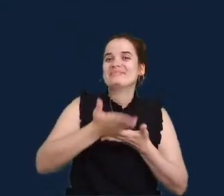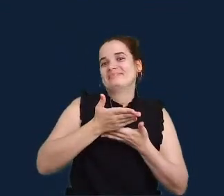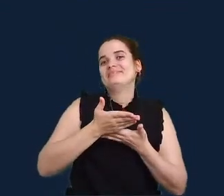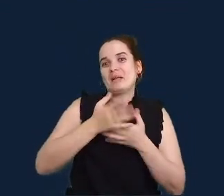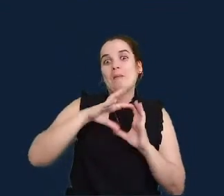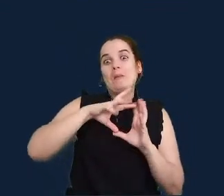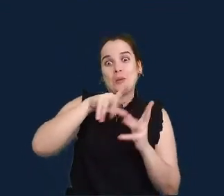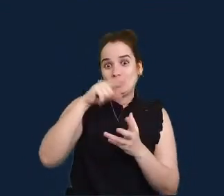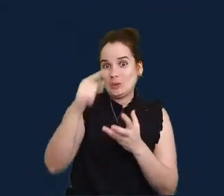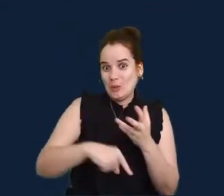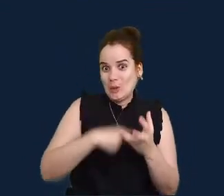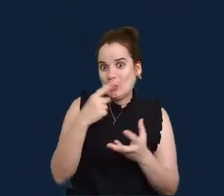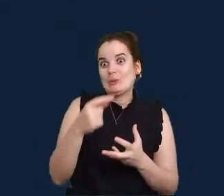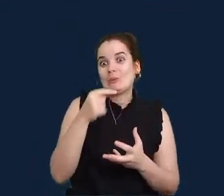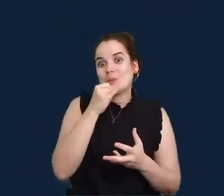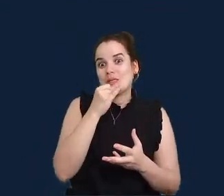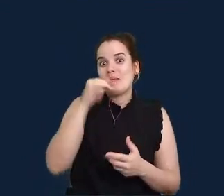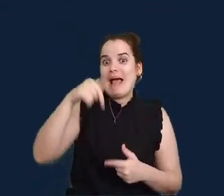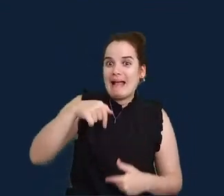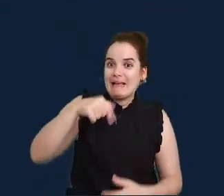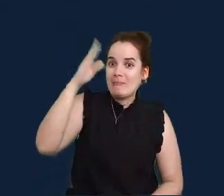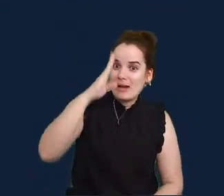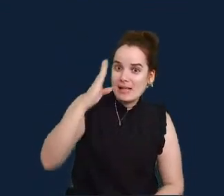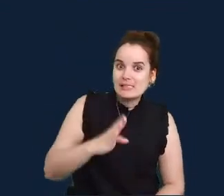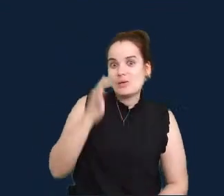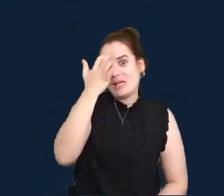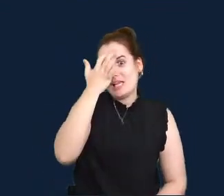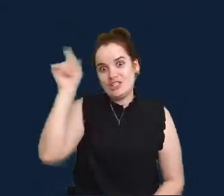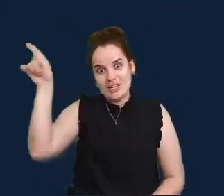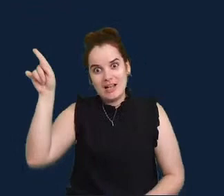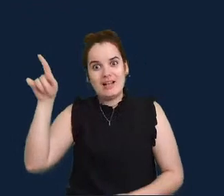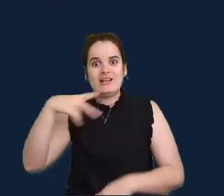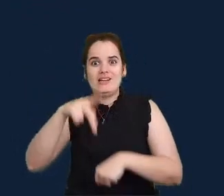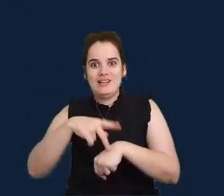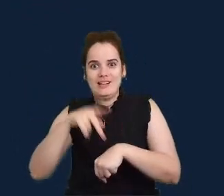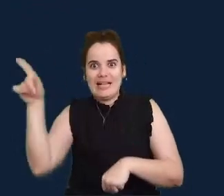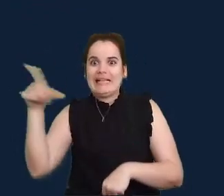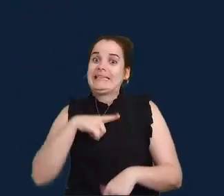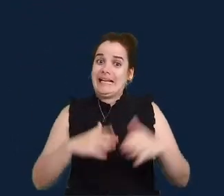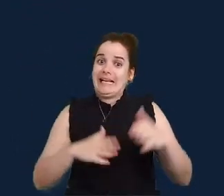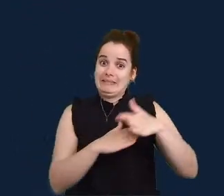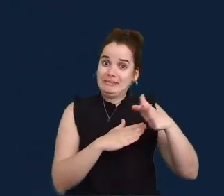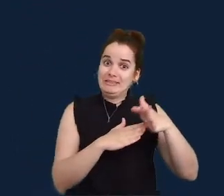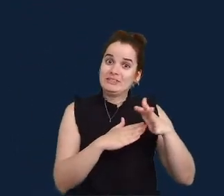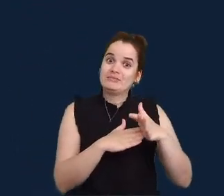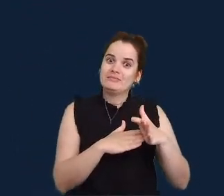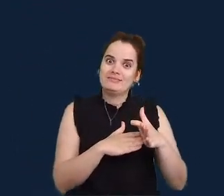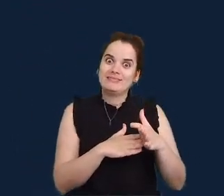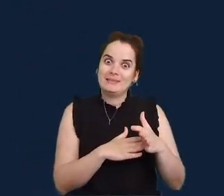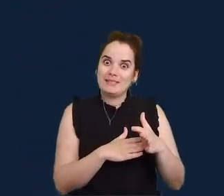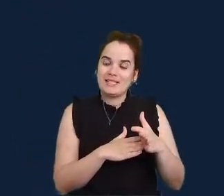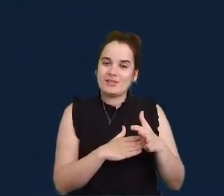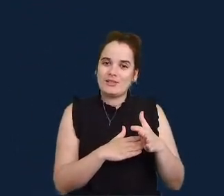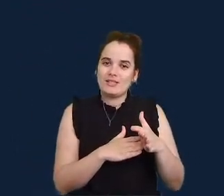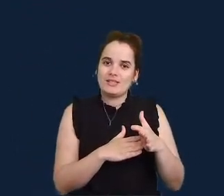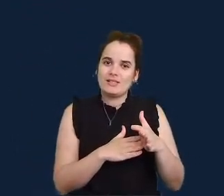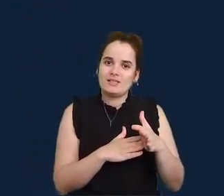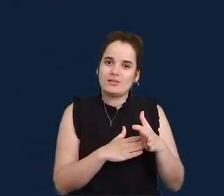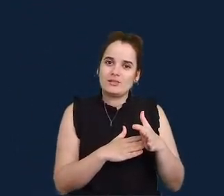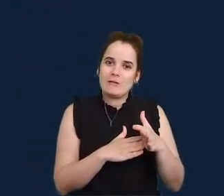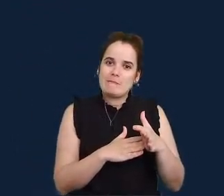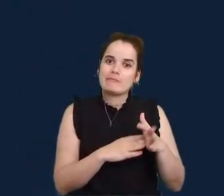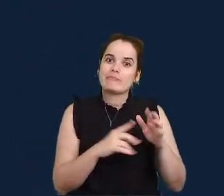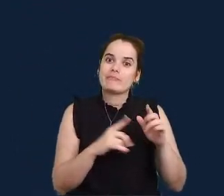not that great infrastructure. So we have our limitations that way. But even developed countries have underreported.